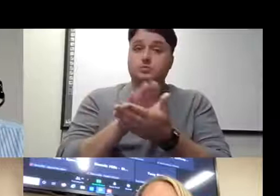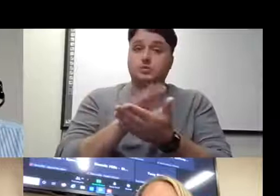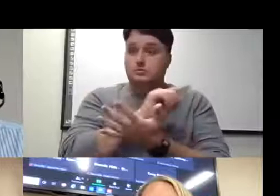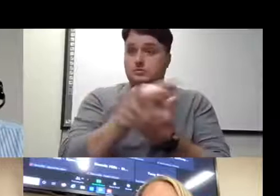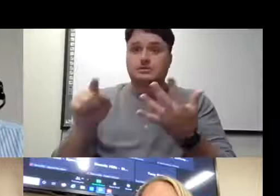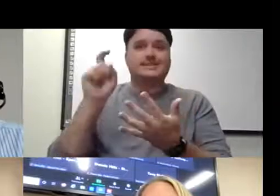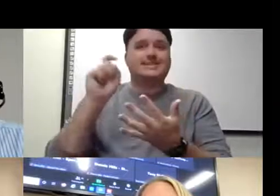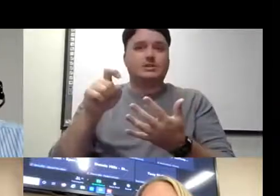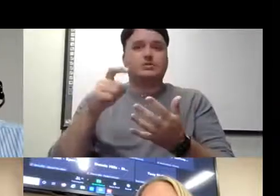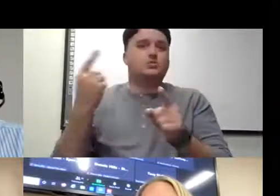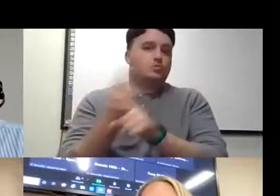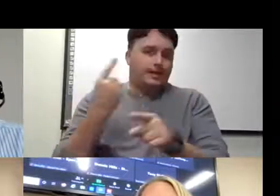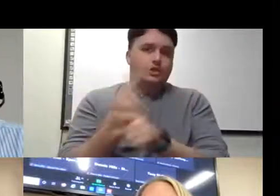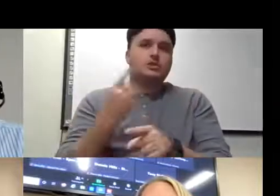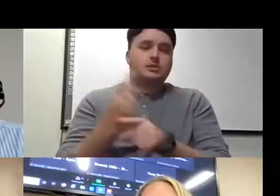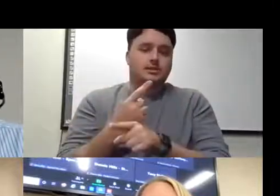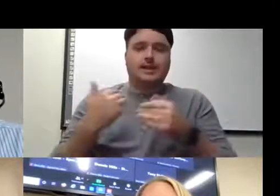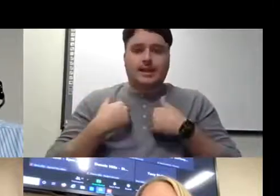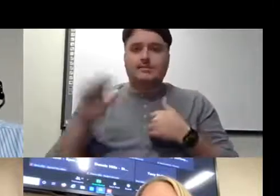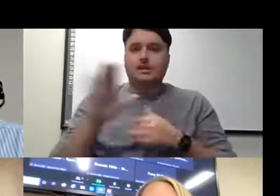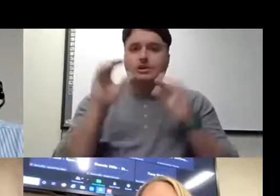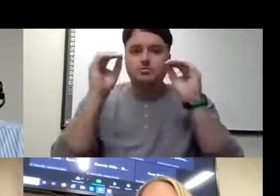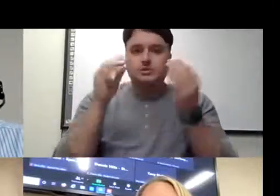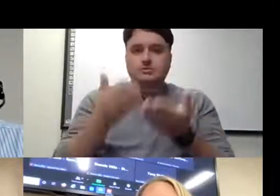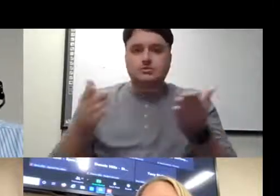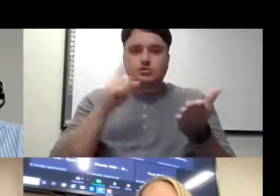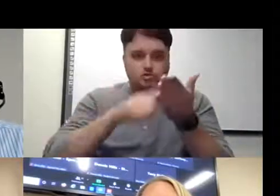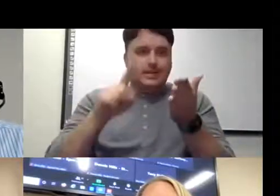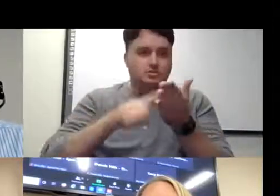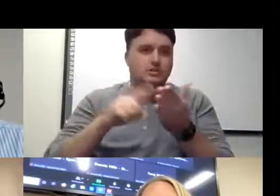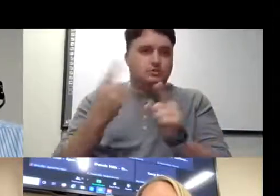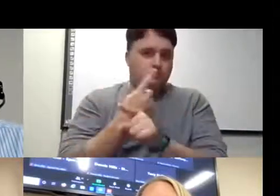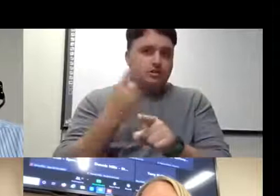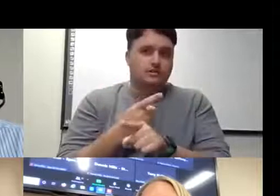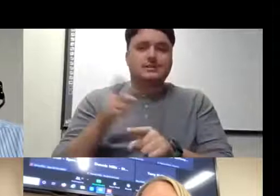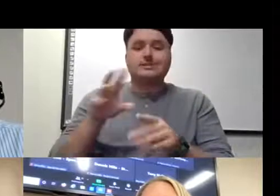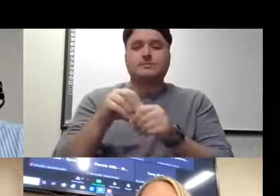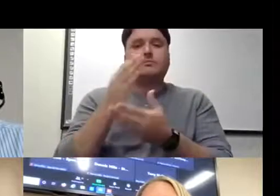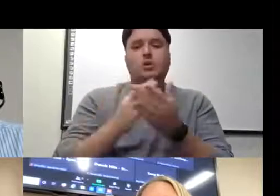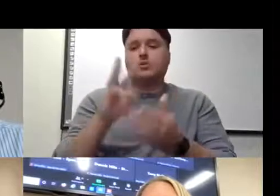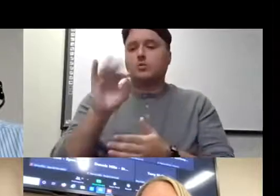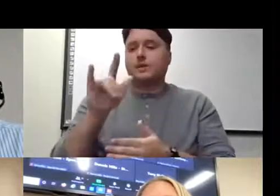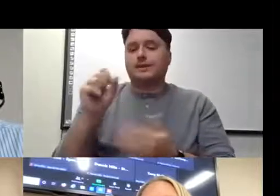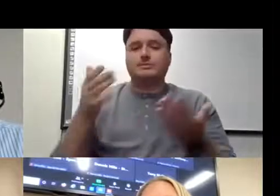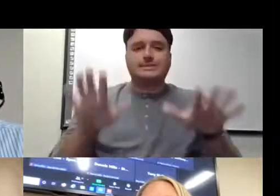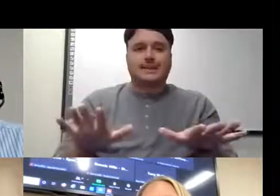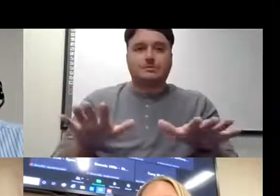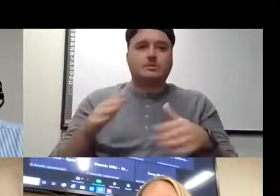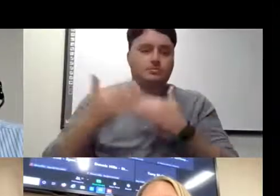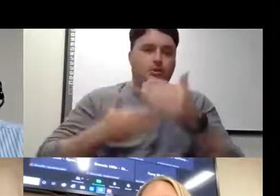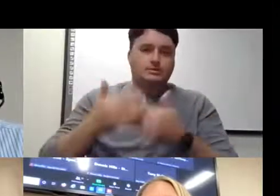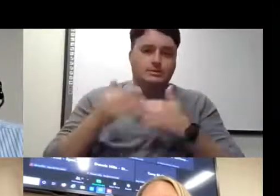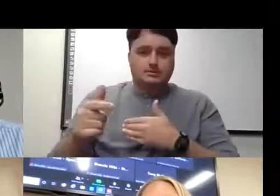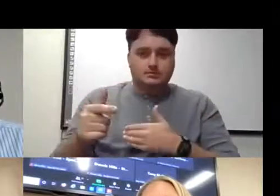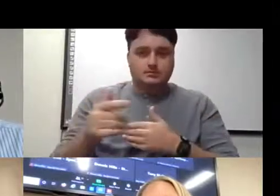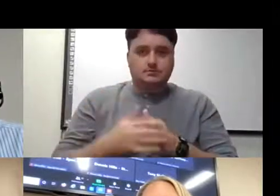to regularly have their instructional materials checked. This is part of the Williams settlement process. And so